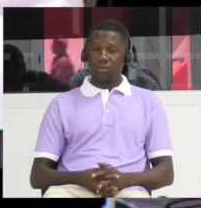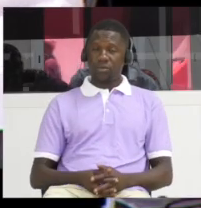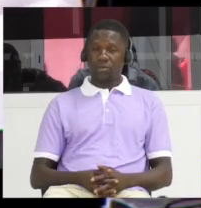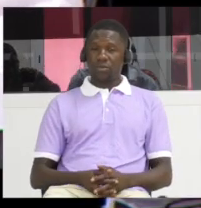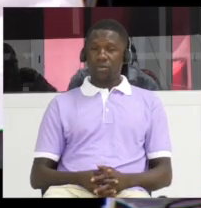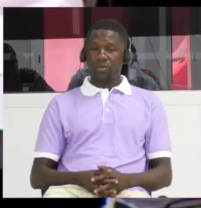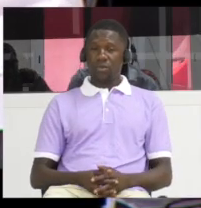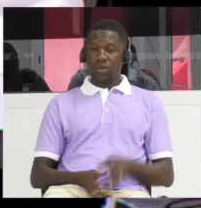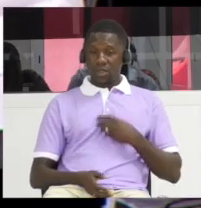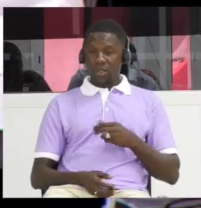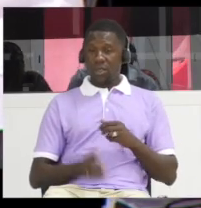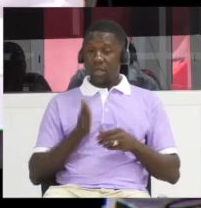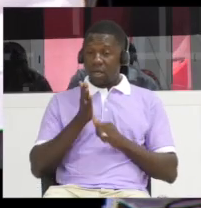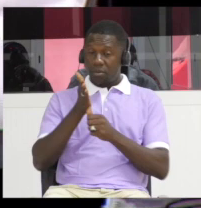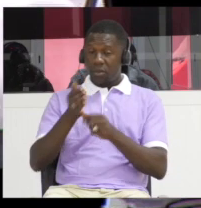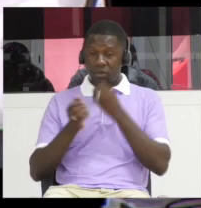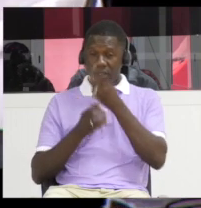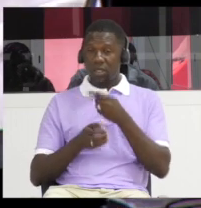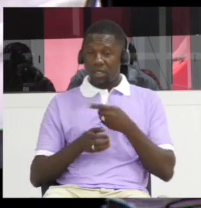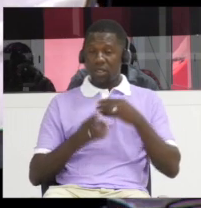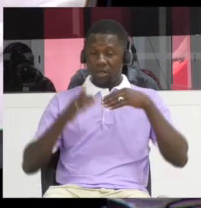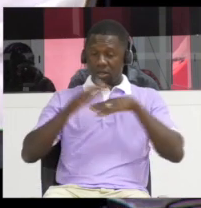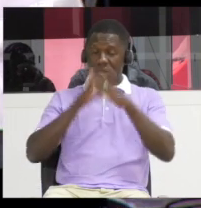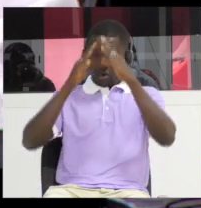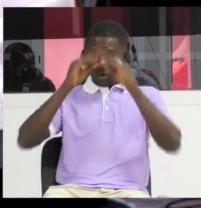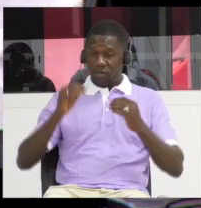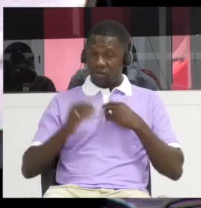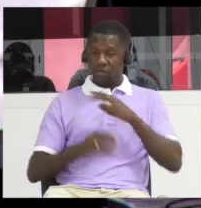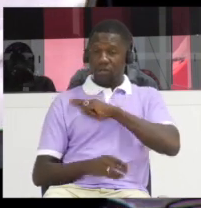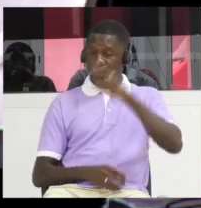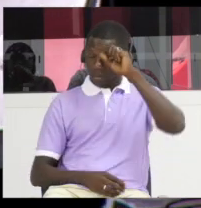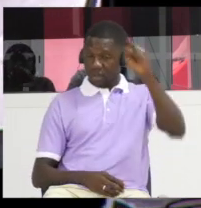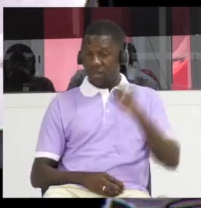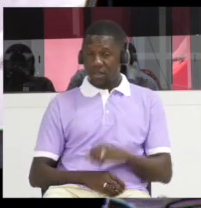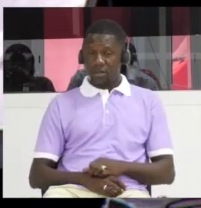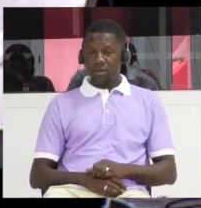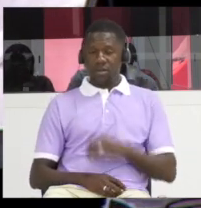the office yeah. of the vice president? Yes. So essentially, let's try to get this clear.